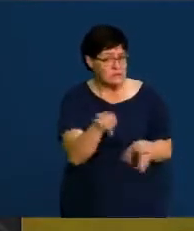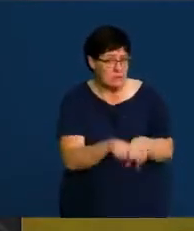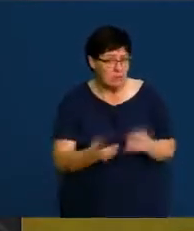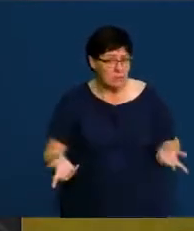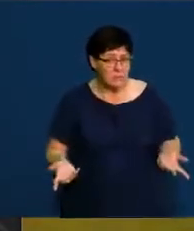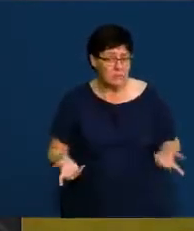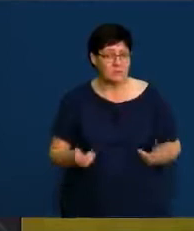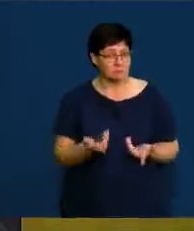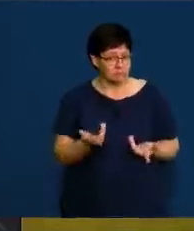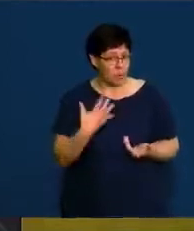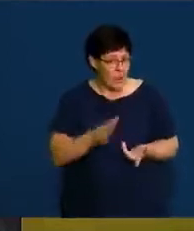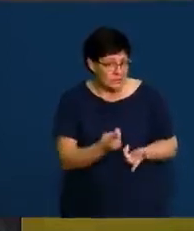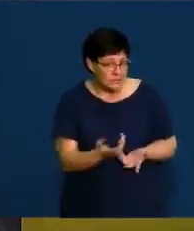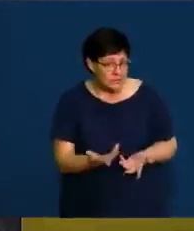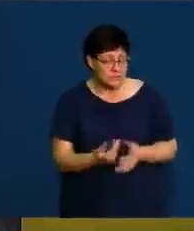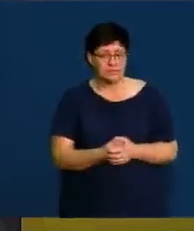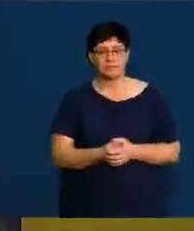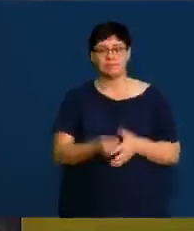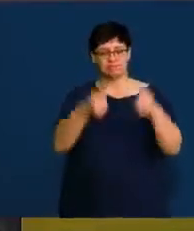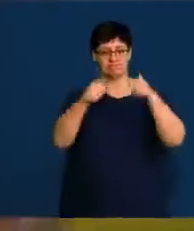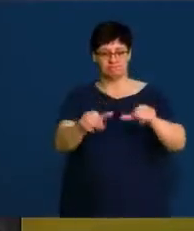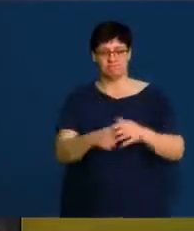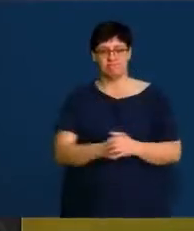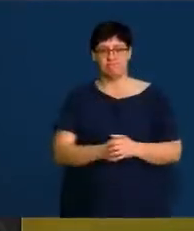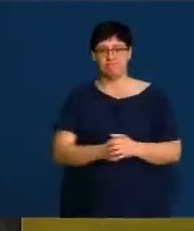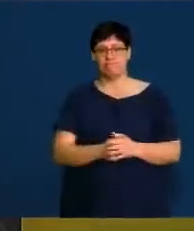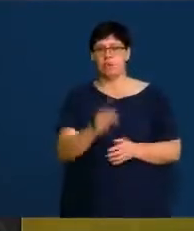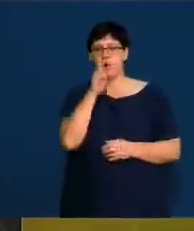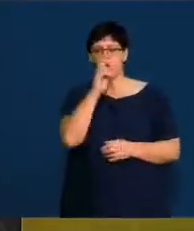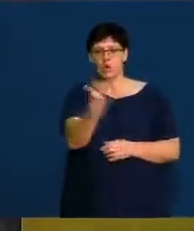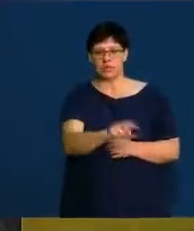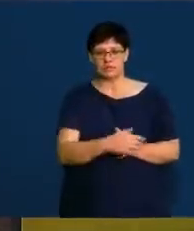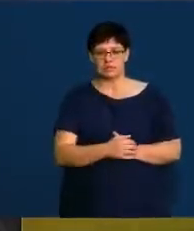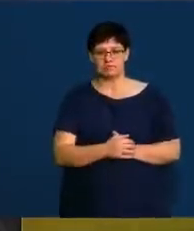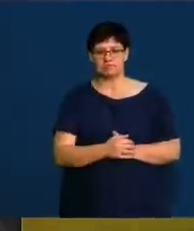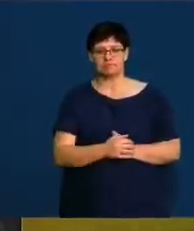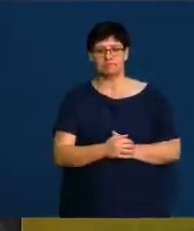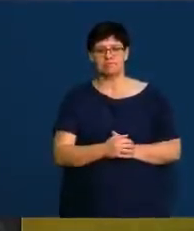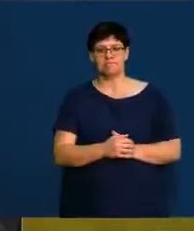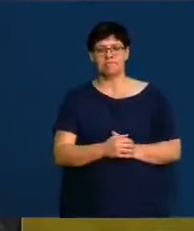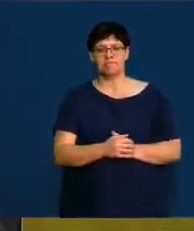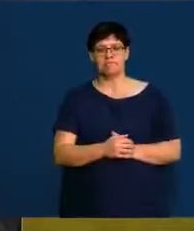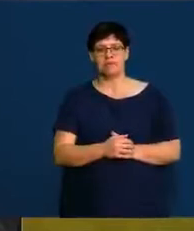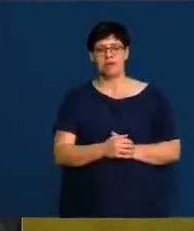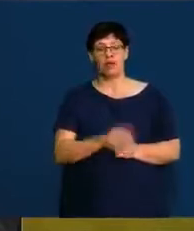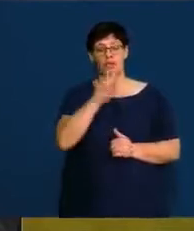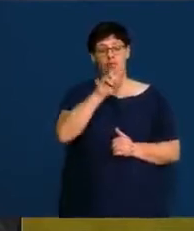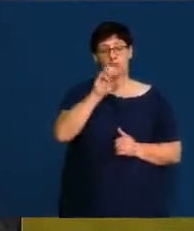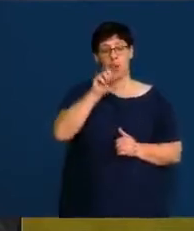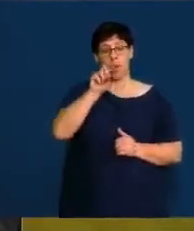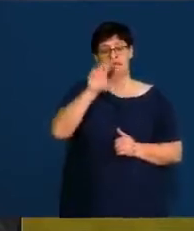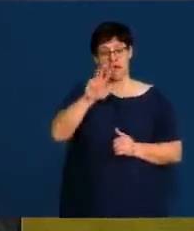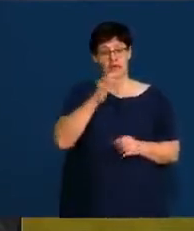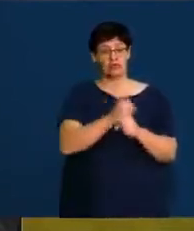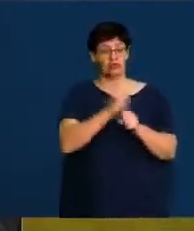you, do you? Moving on, we're looking at the following. In terms of the 2019